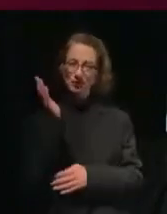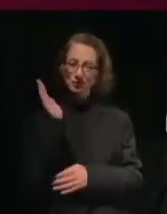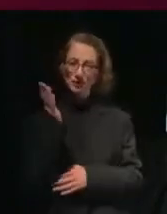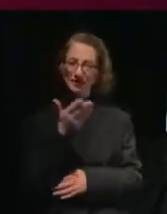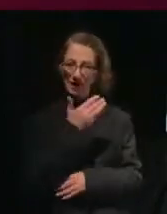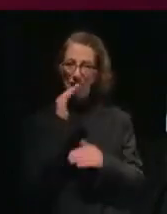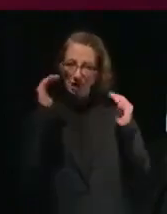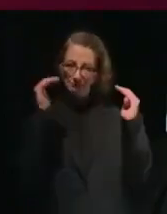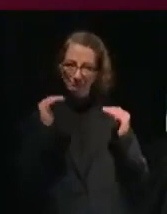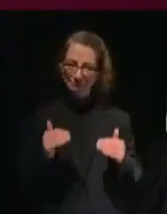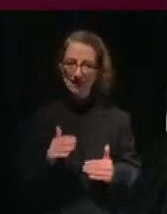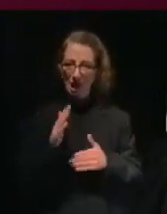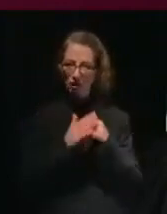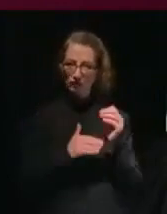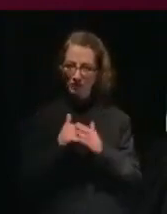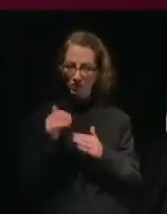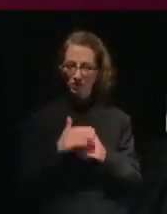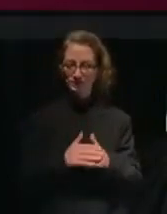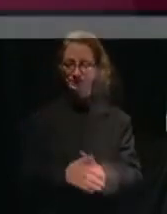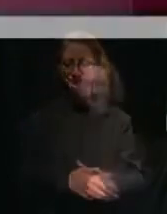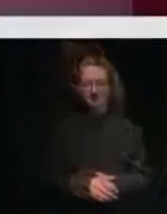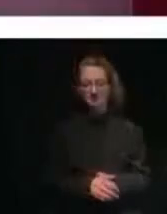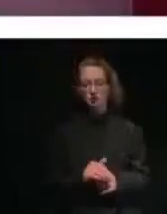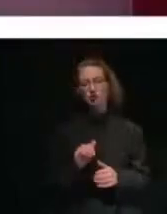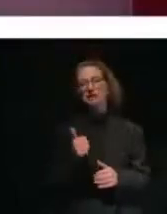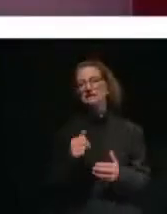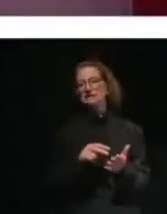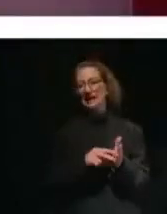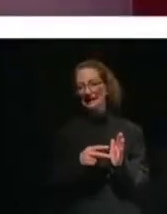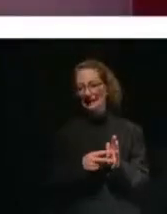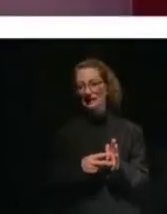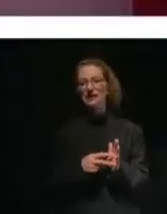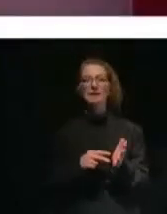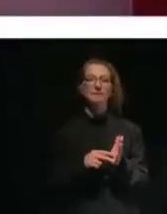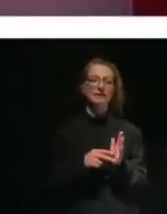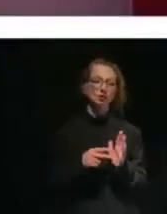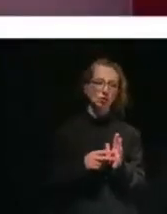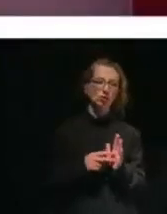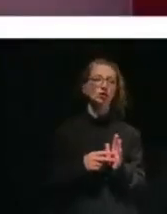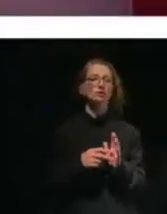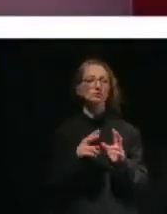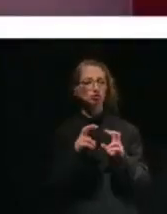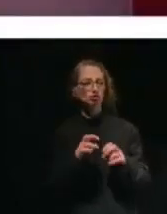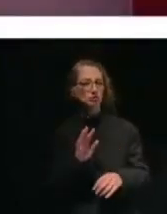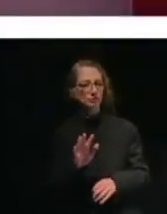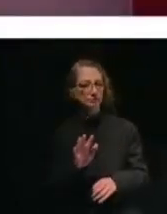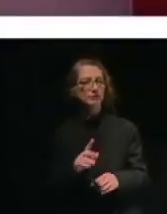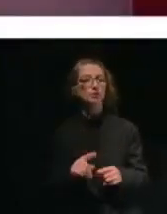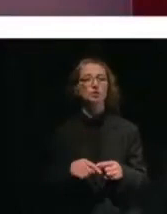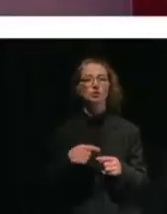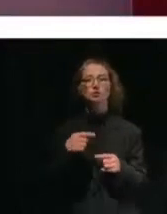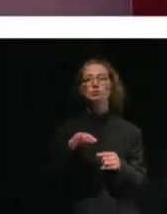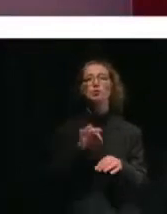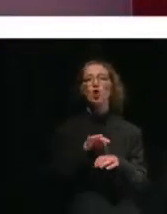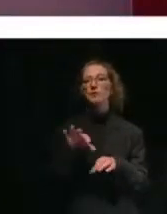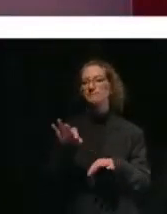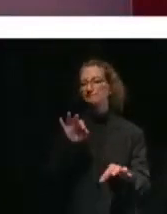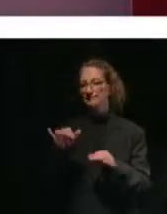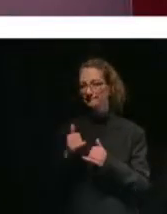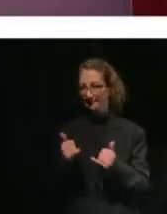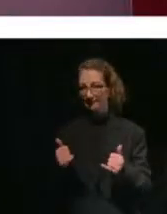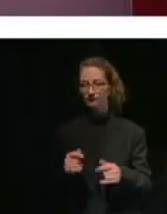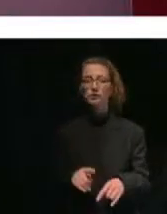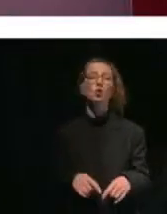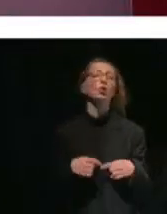So my presentation is as follows. First, I'll speak technically about the methods and tools. Then we'll go